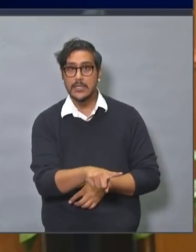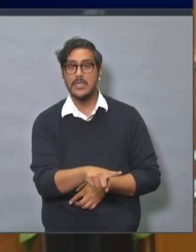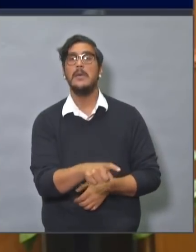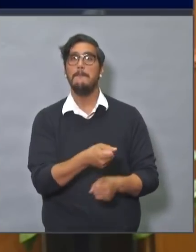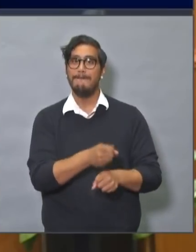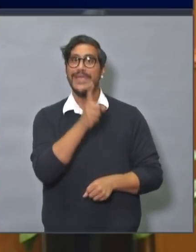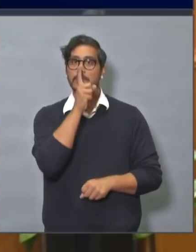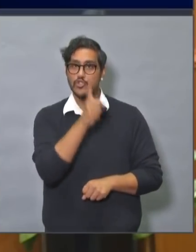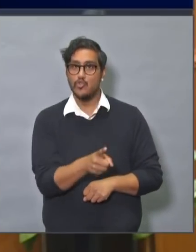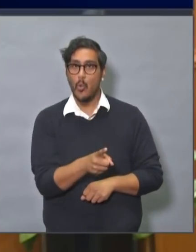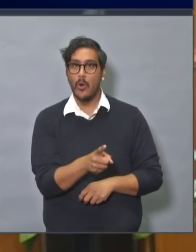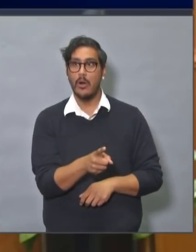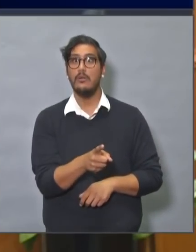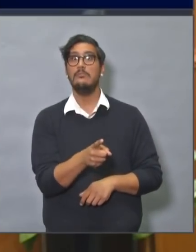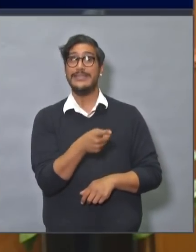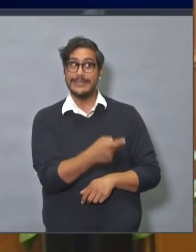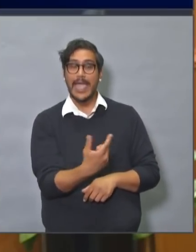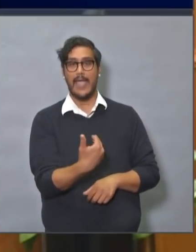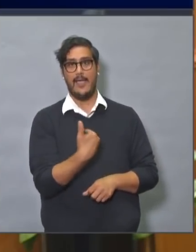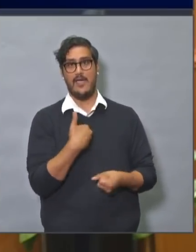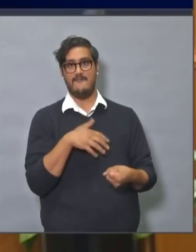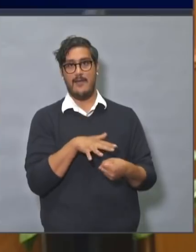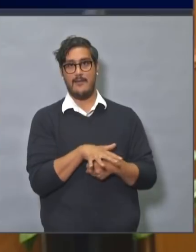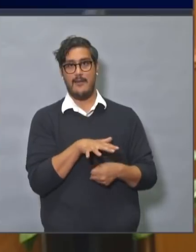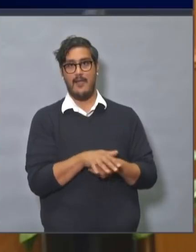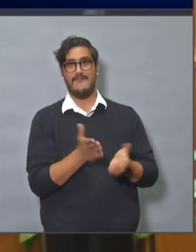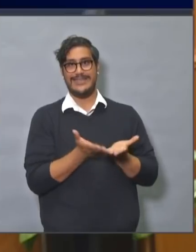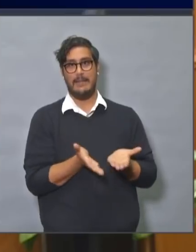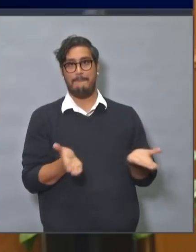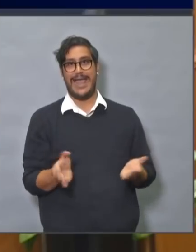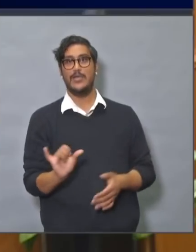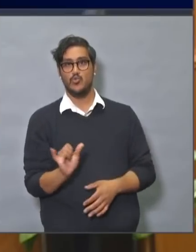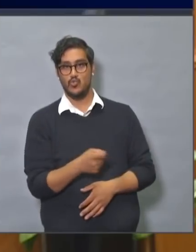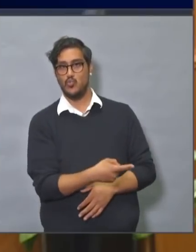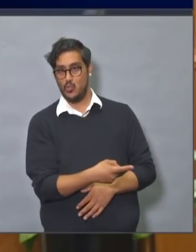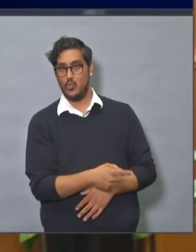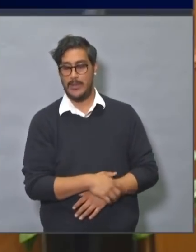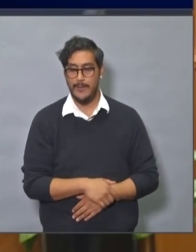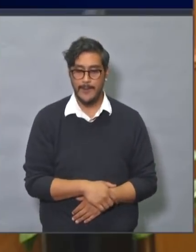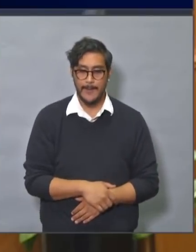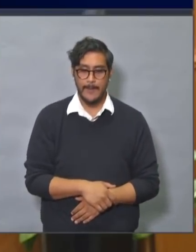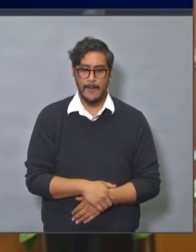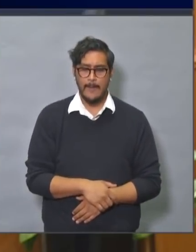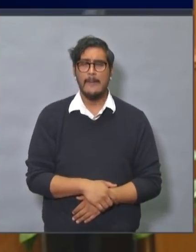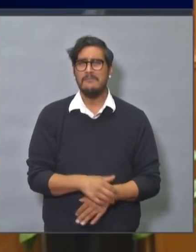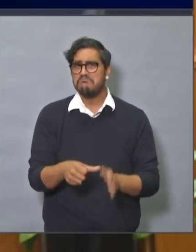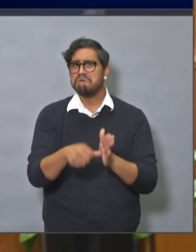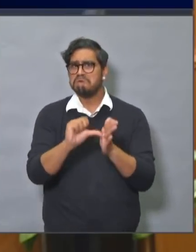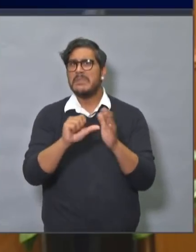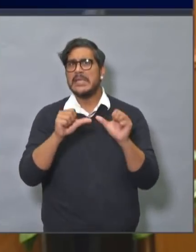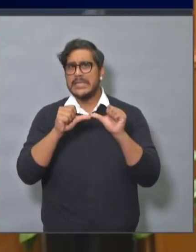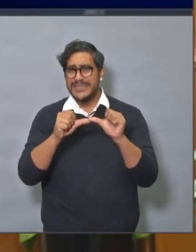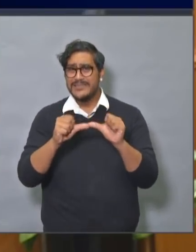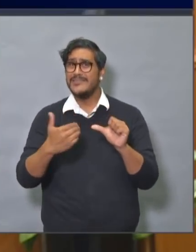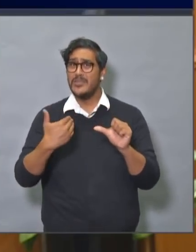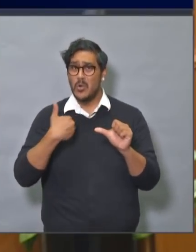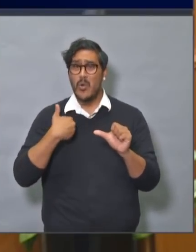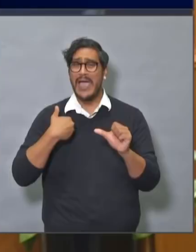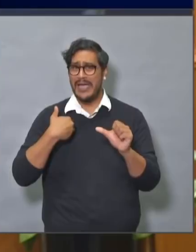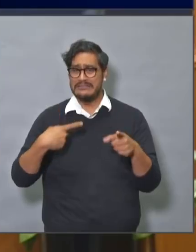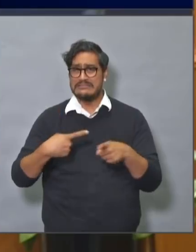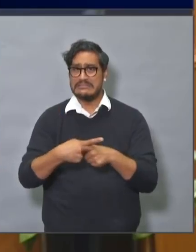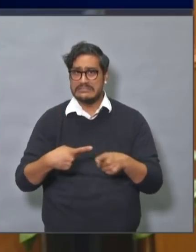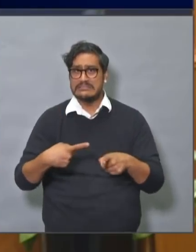we remain adequately supplied there. I do want to note that there continue to be supply chain issues.